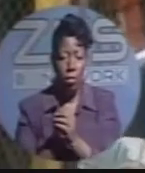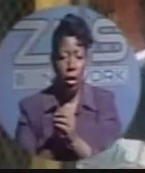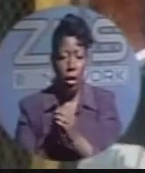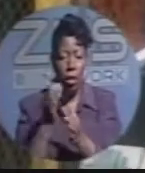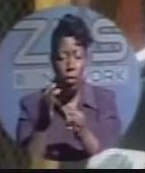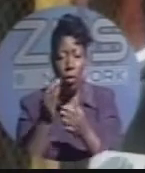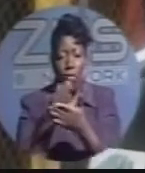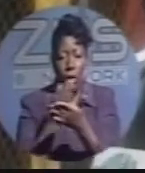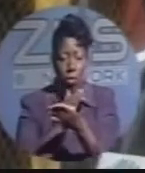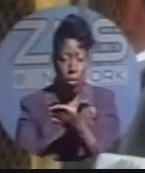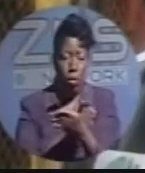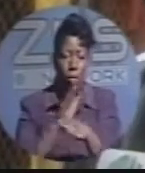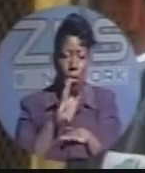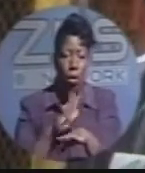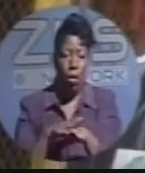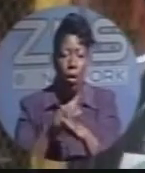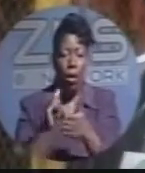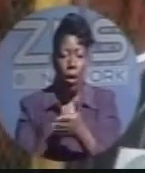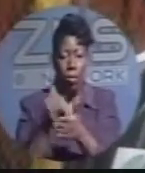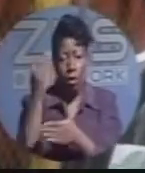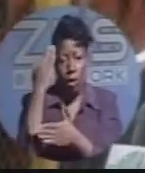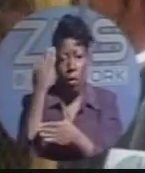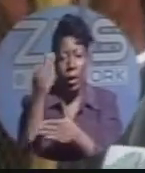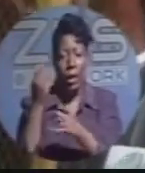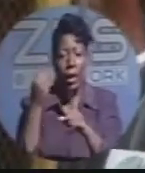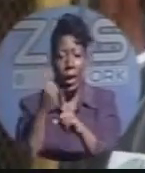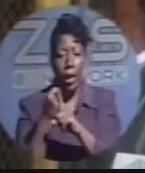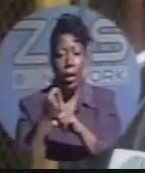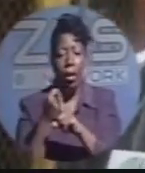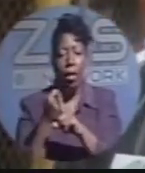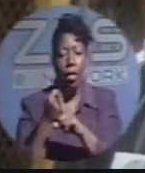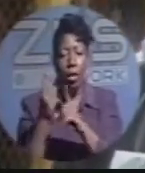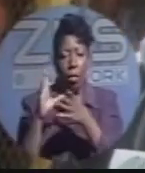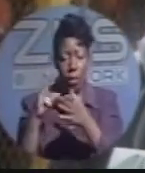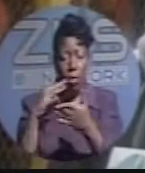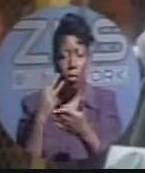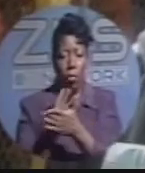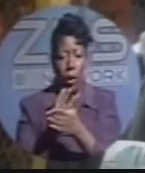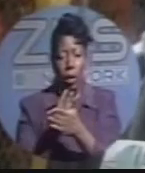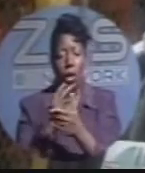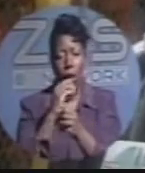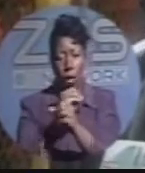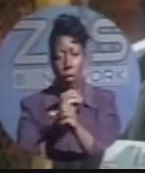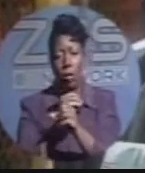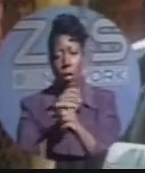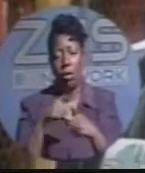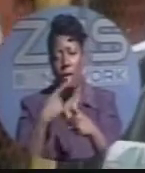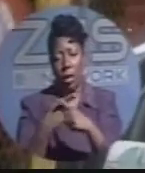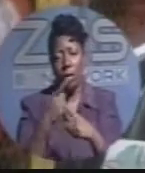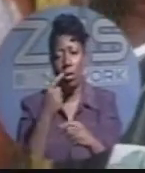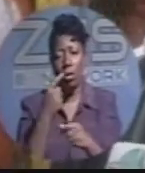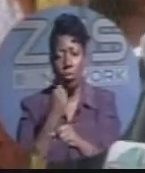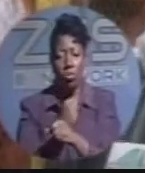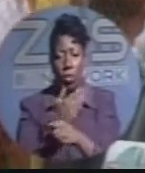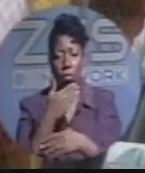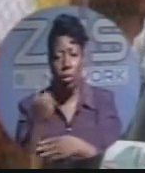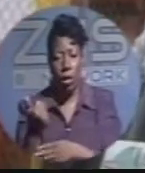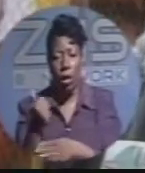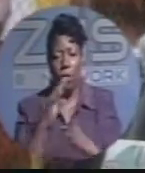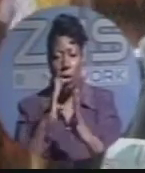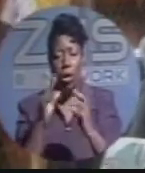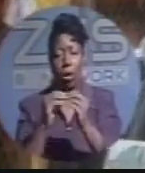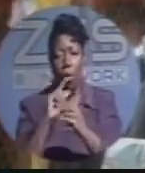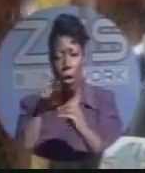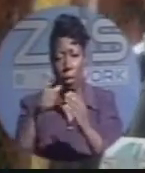on our defense, automatically everybody knows we can hit the ball. Our offense will come around, so we're going to talk about it tonight, and hopefully